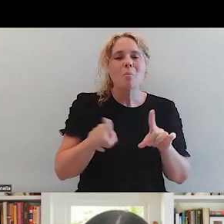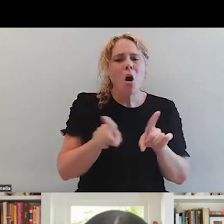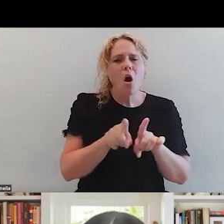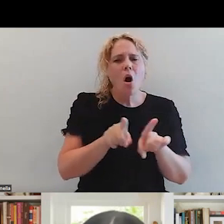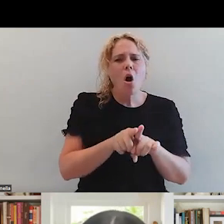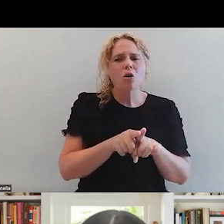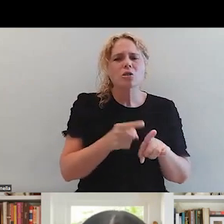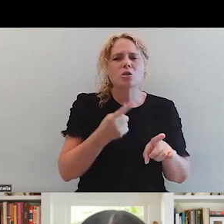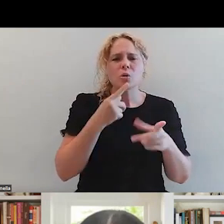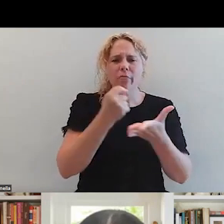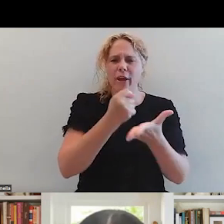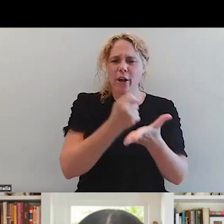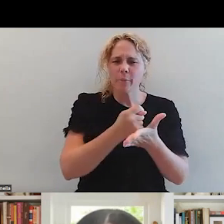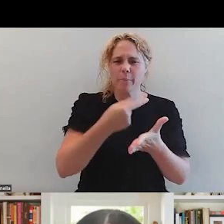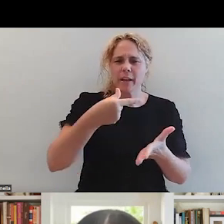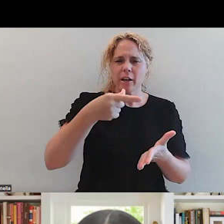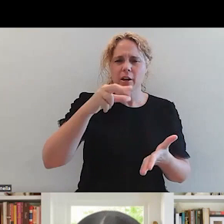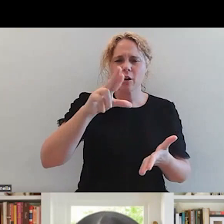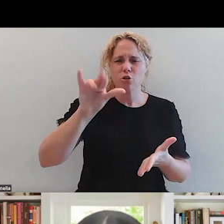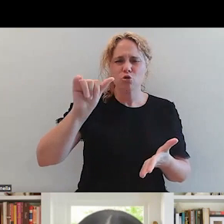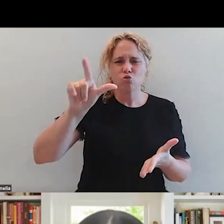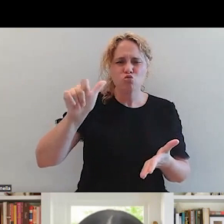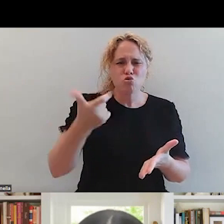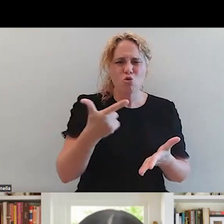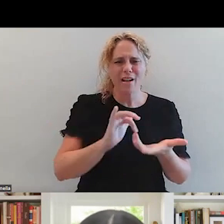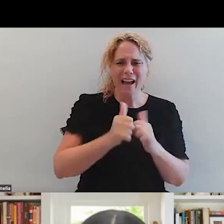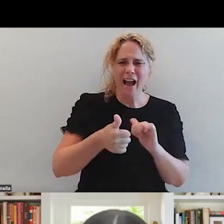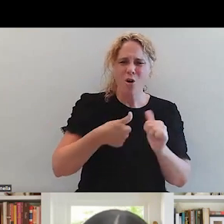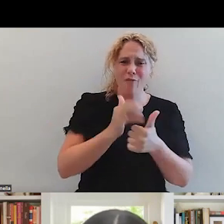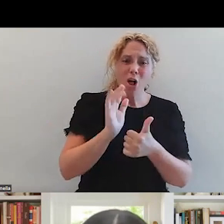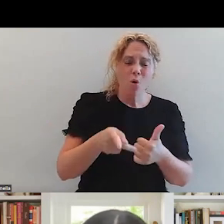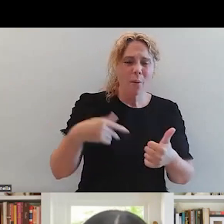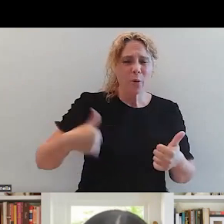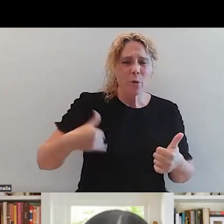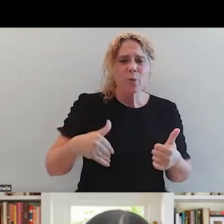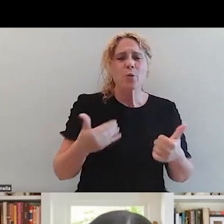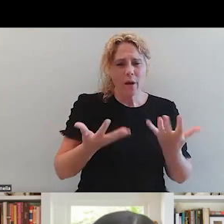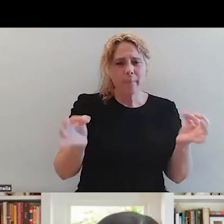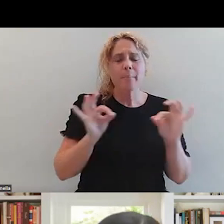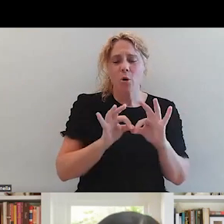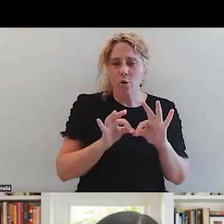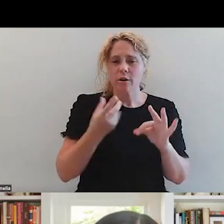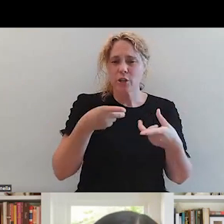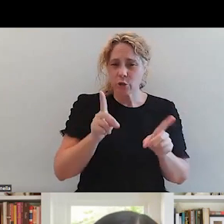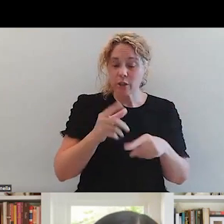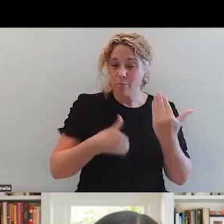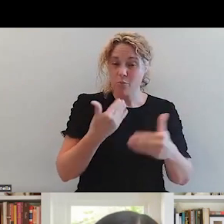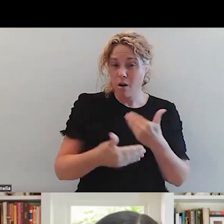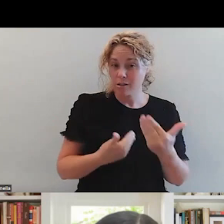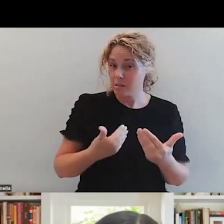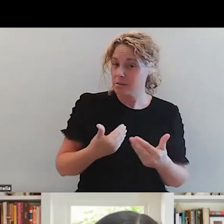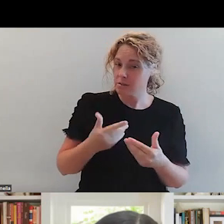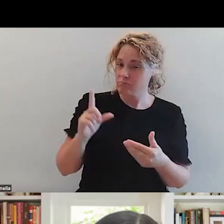you called therapy grueling, and how follow-up could be really integral during that process as well.